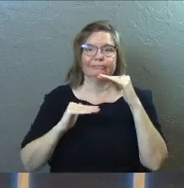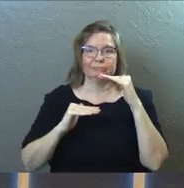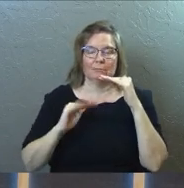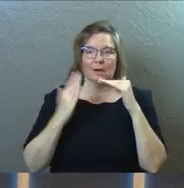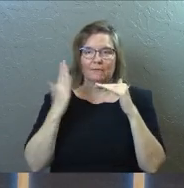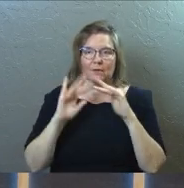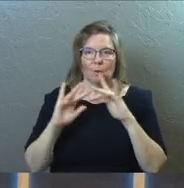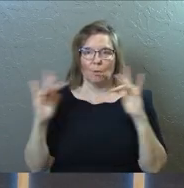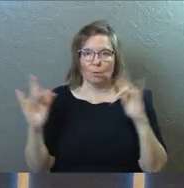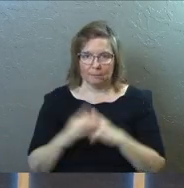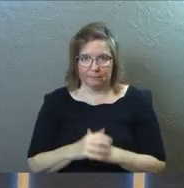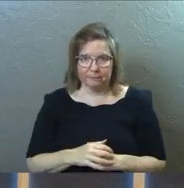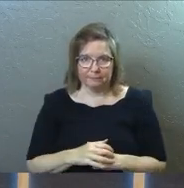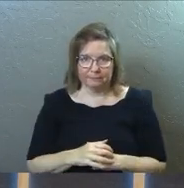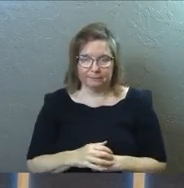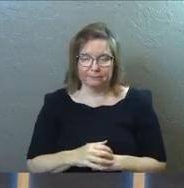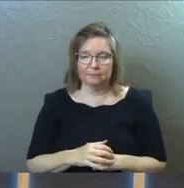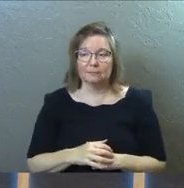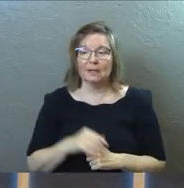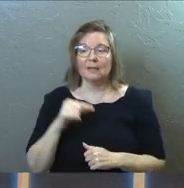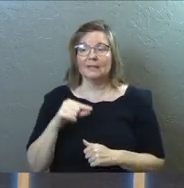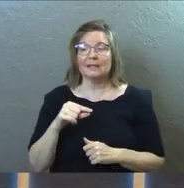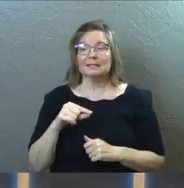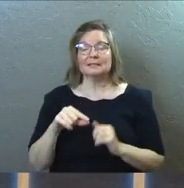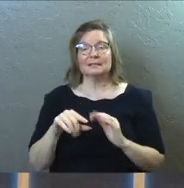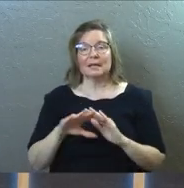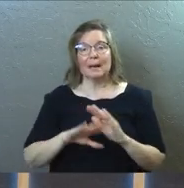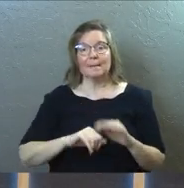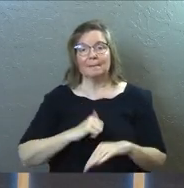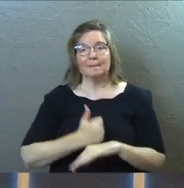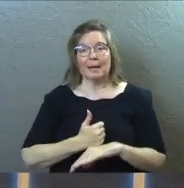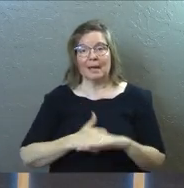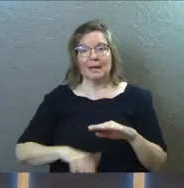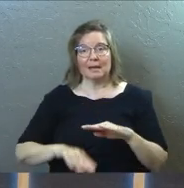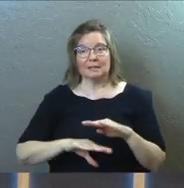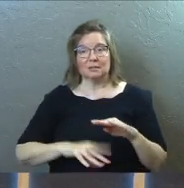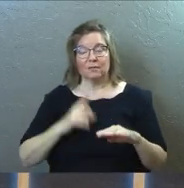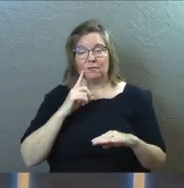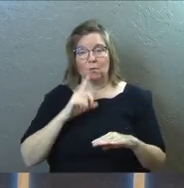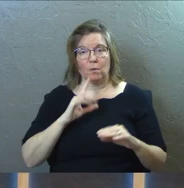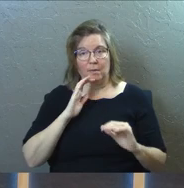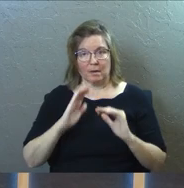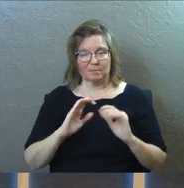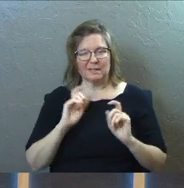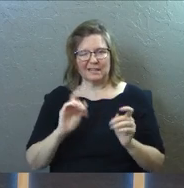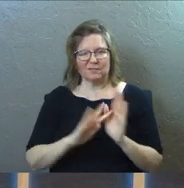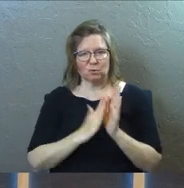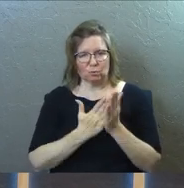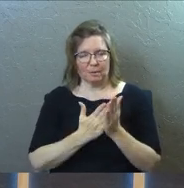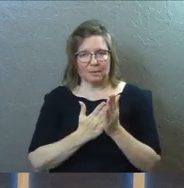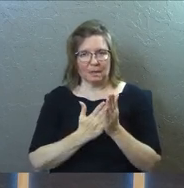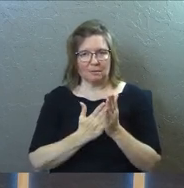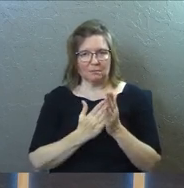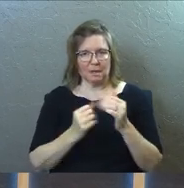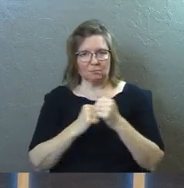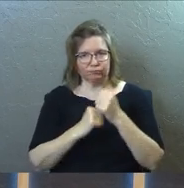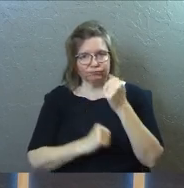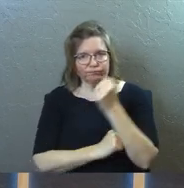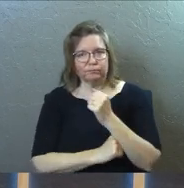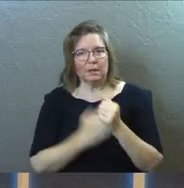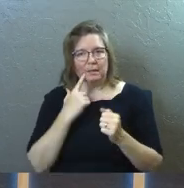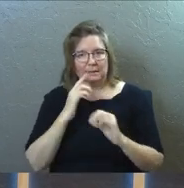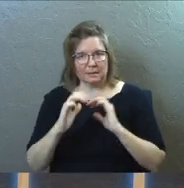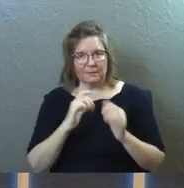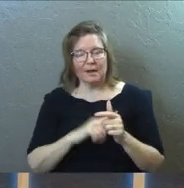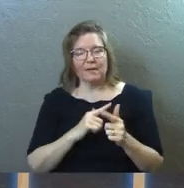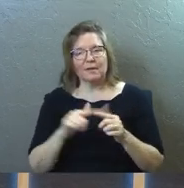guys have heard that before. And this is a basis for the conversation. So I'm going to give you the scriptures that undergird this conversation.